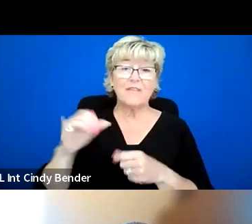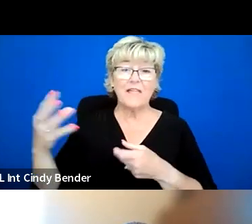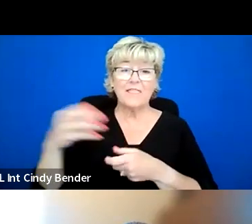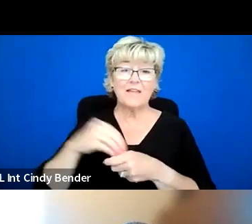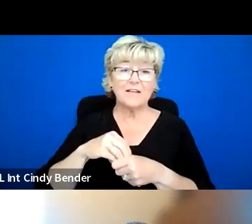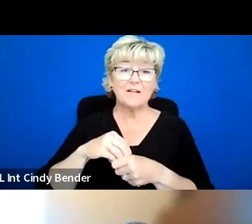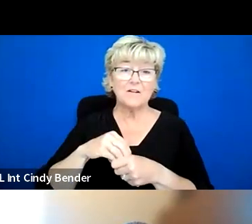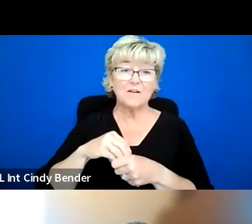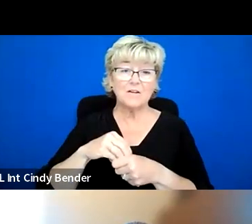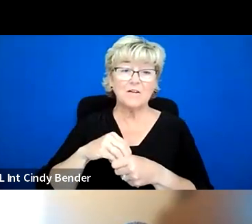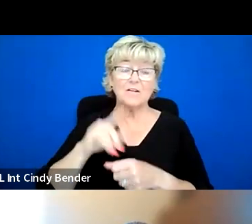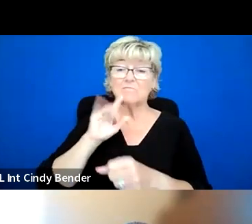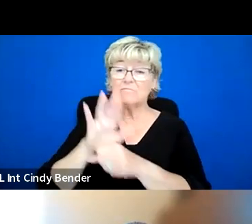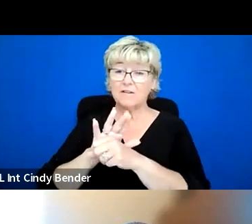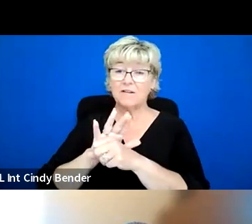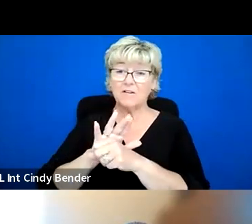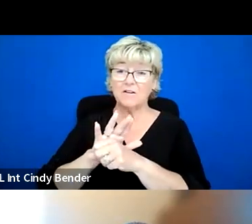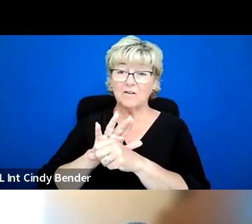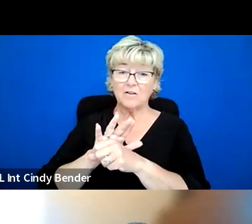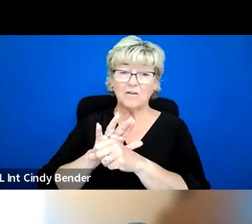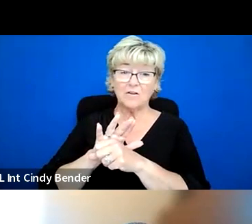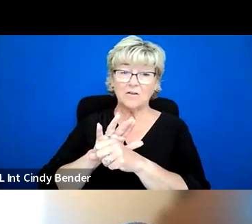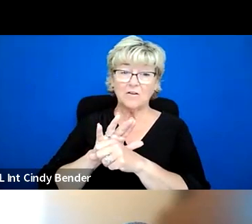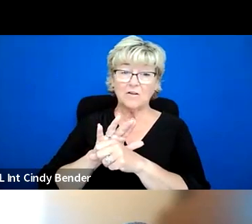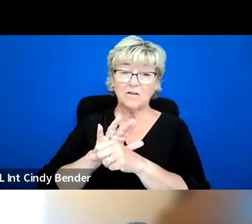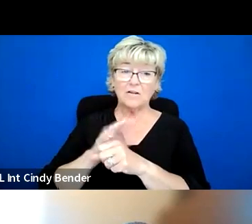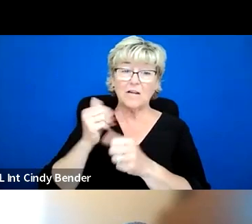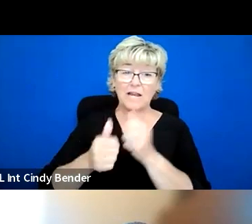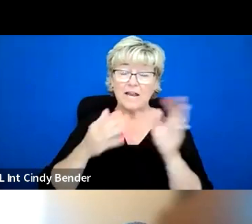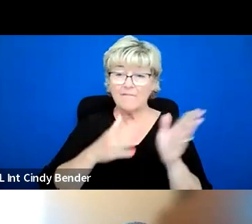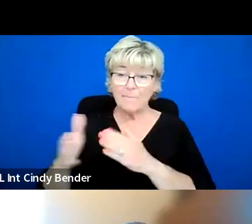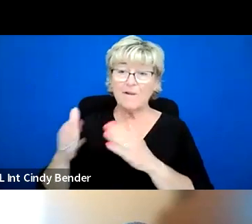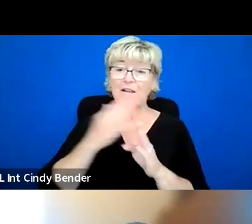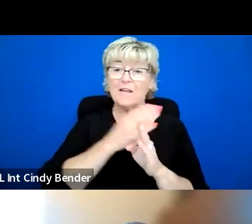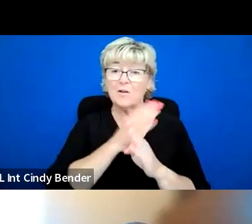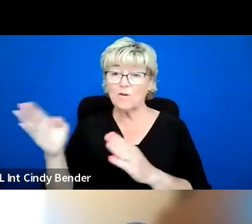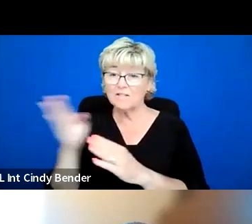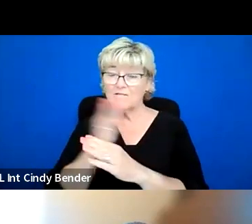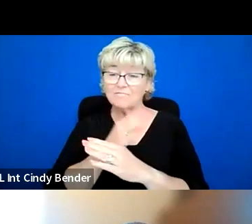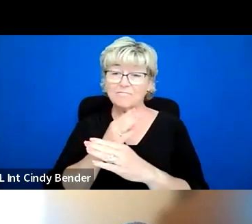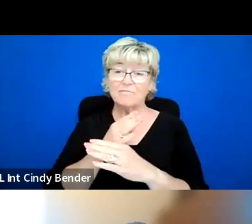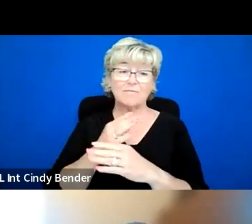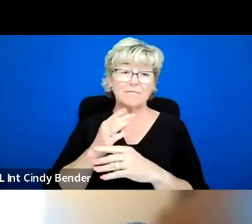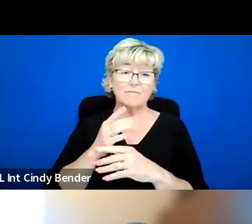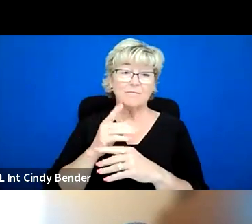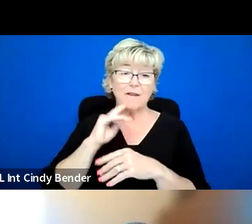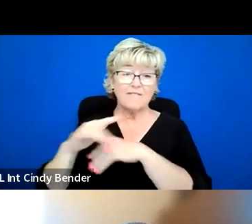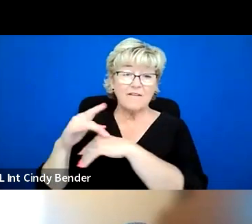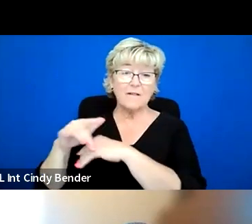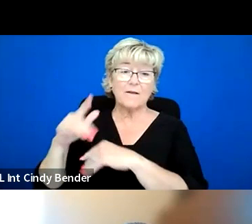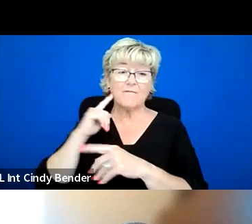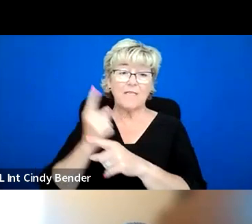includes ensuring that AFN considerations are in every plan and across every plan we either develop or provide